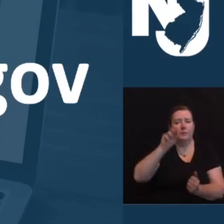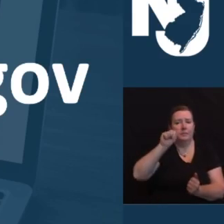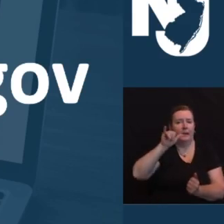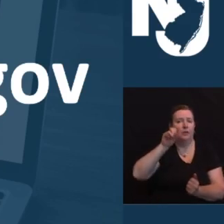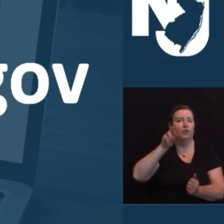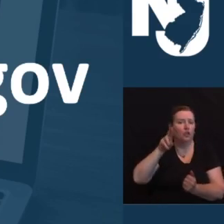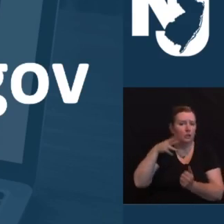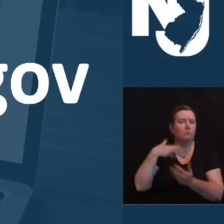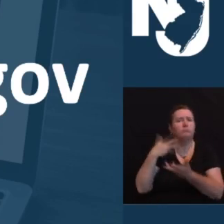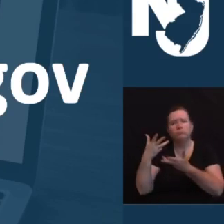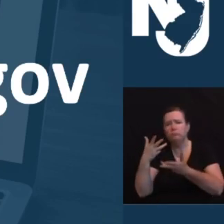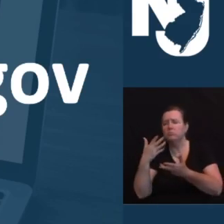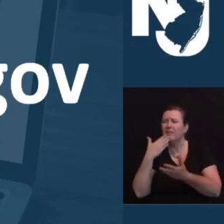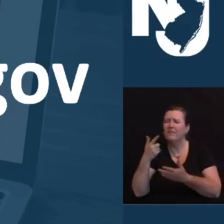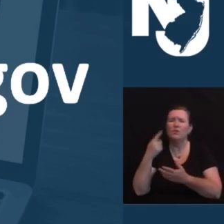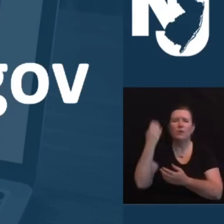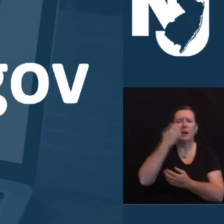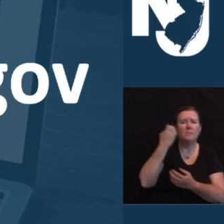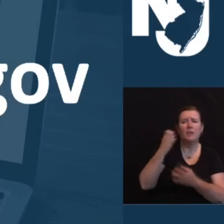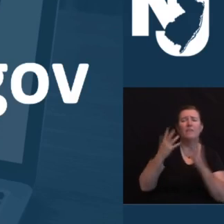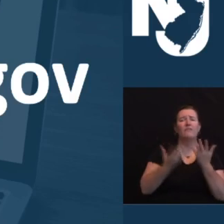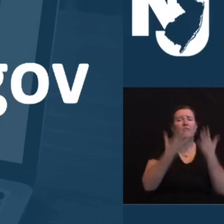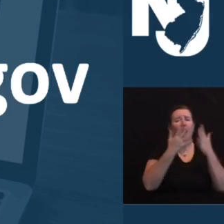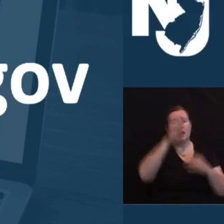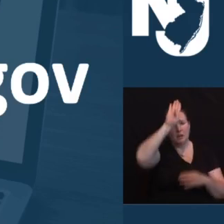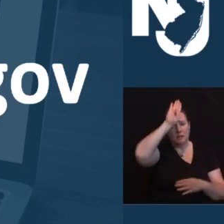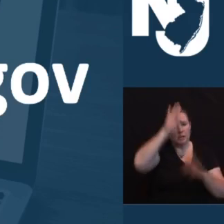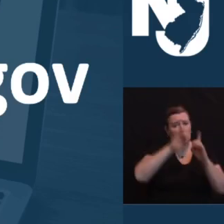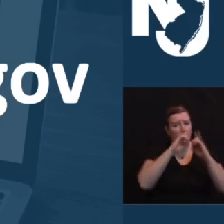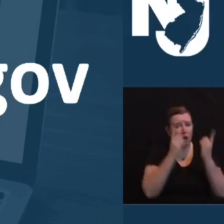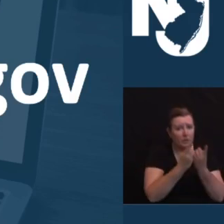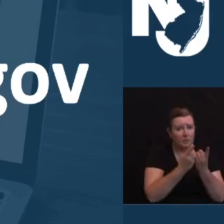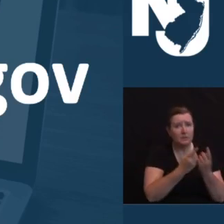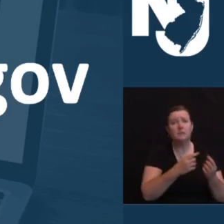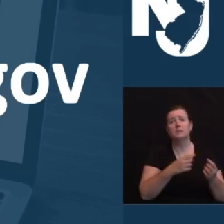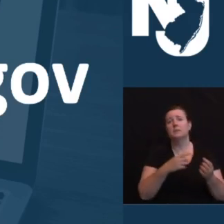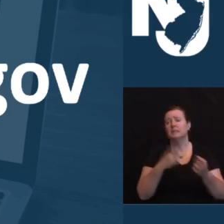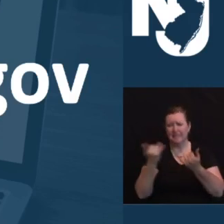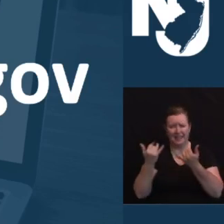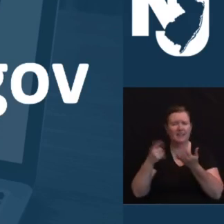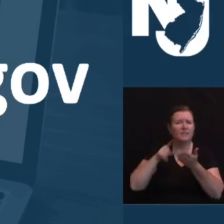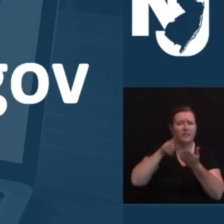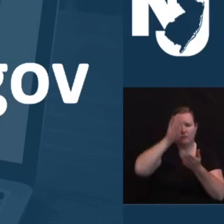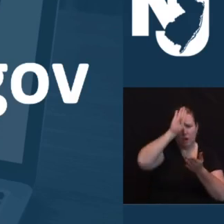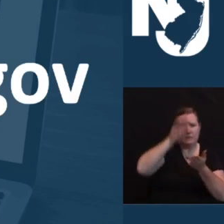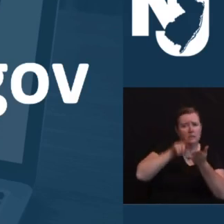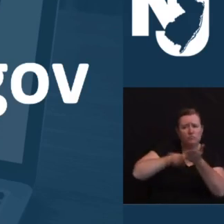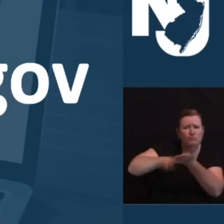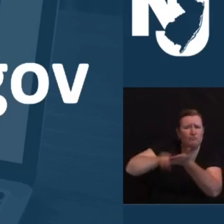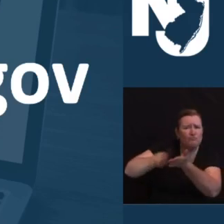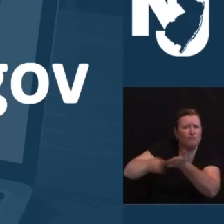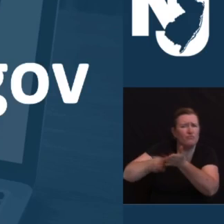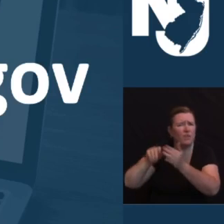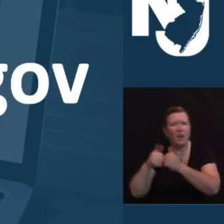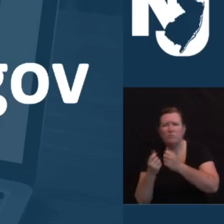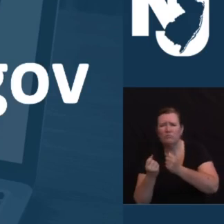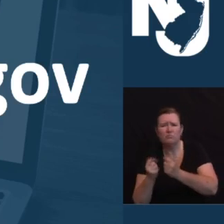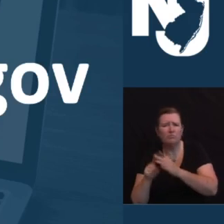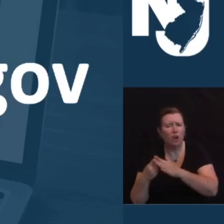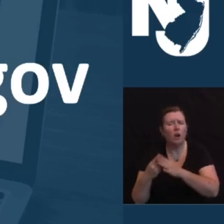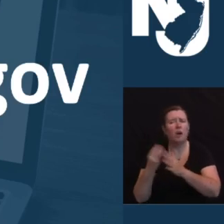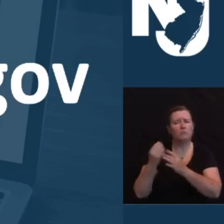of the Elizabeth Fire Department and the local fire officials who are still investigating the fire. May God bless and watch over the souls